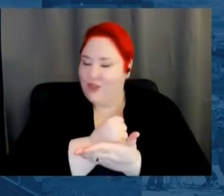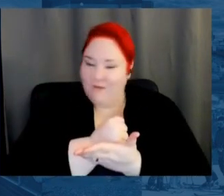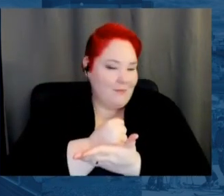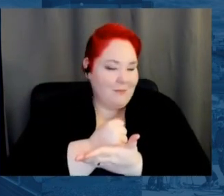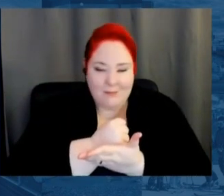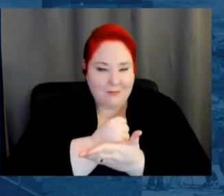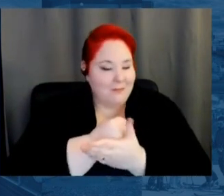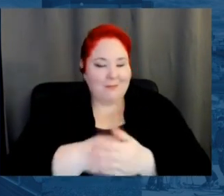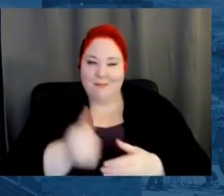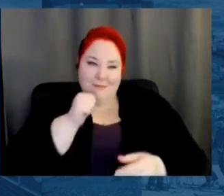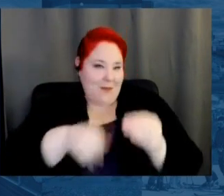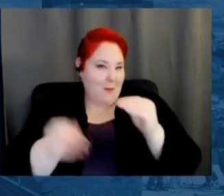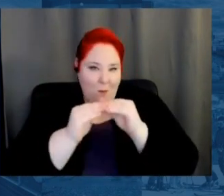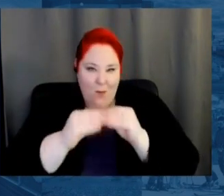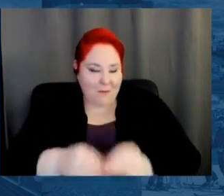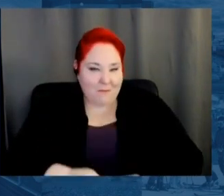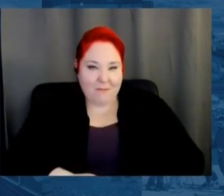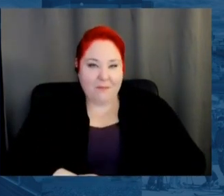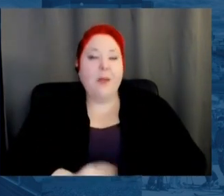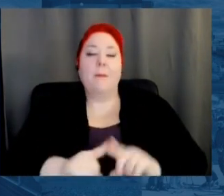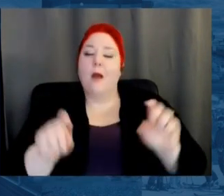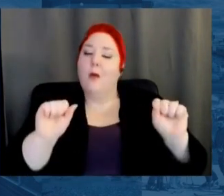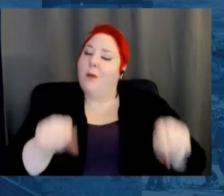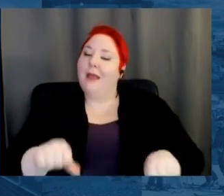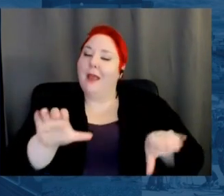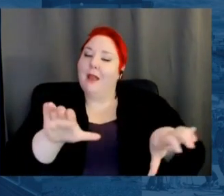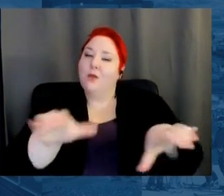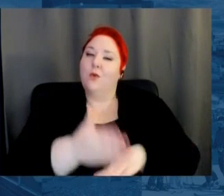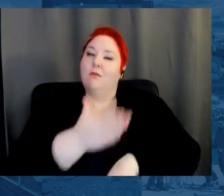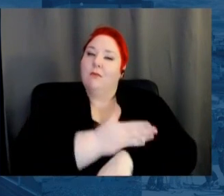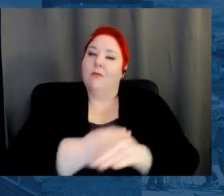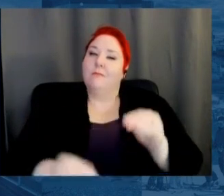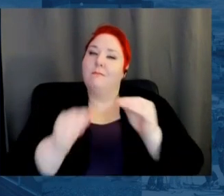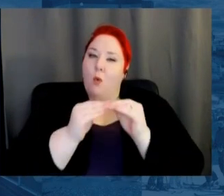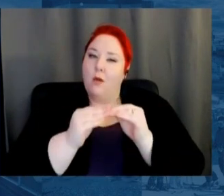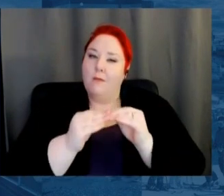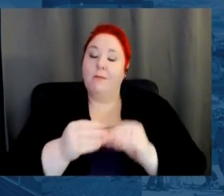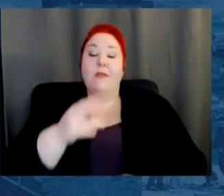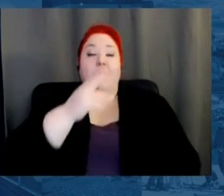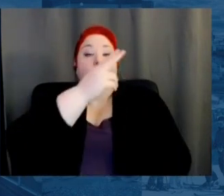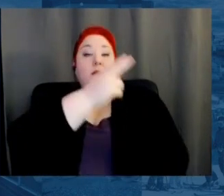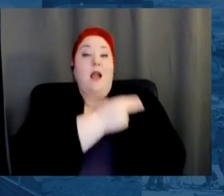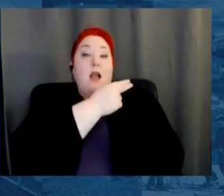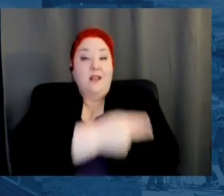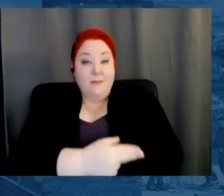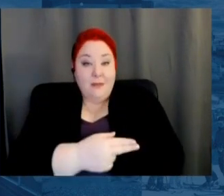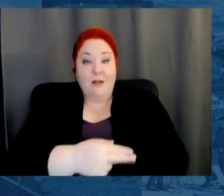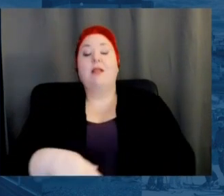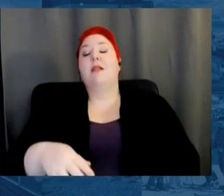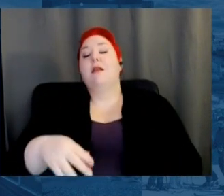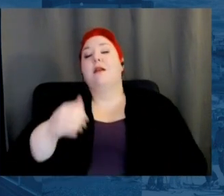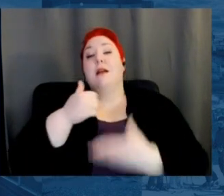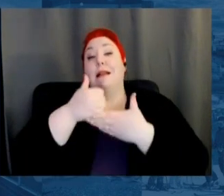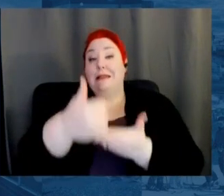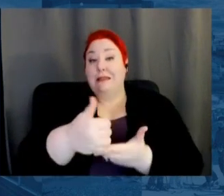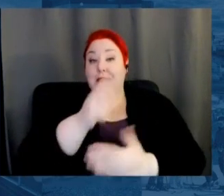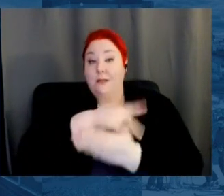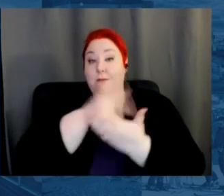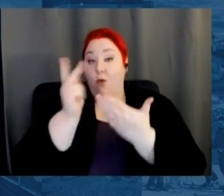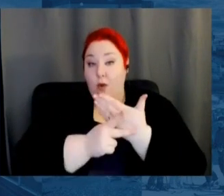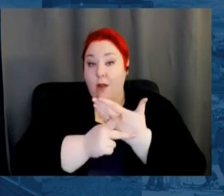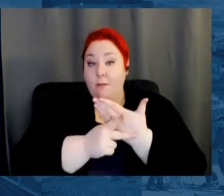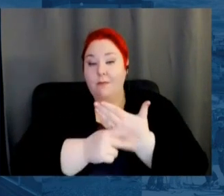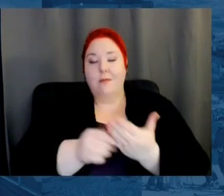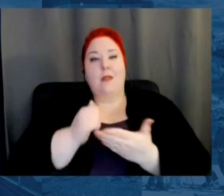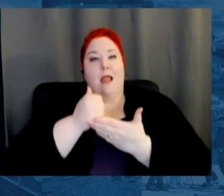But we can do even more for New Yorkers. There are hospital assistance programs, help you pay that debt, but